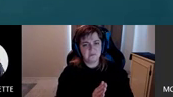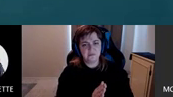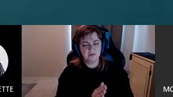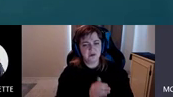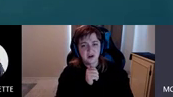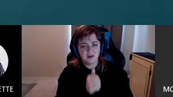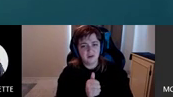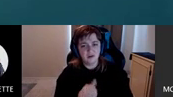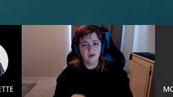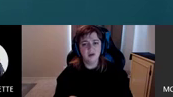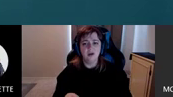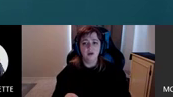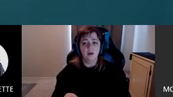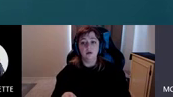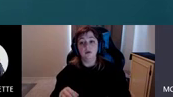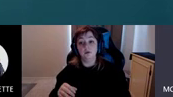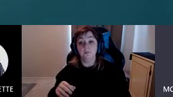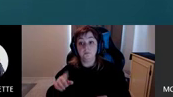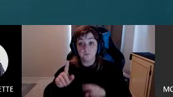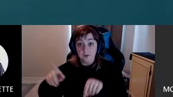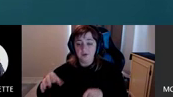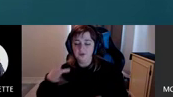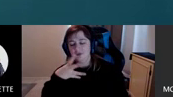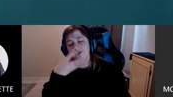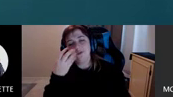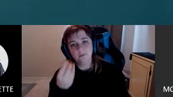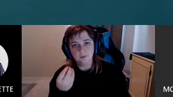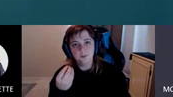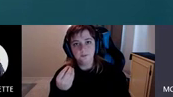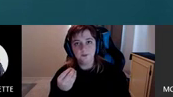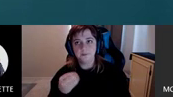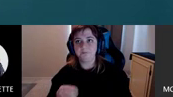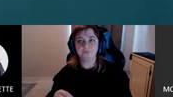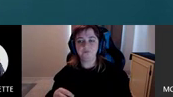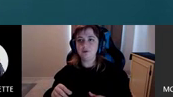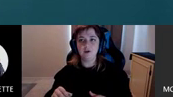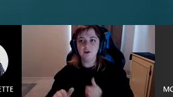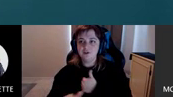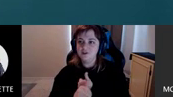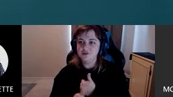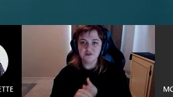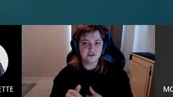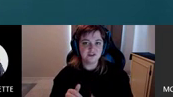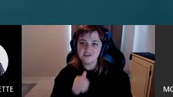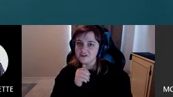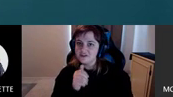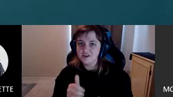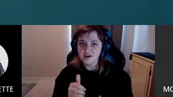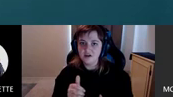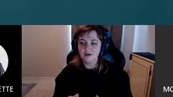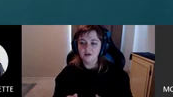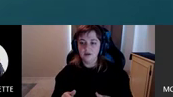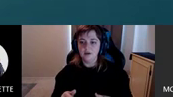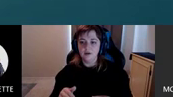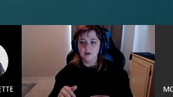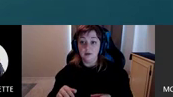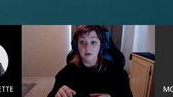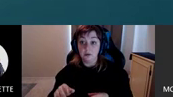Diversity and differences shouldn't be threatening. It just should be inclusive. It's just to say that, you